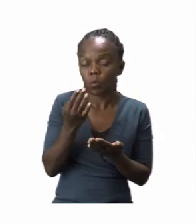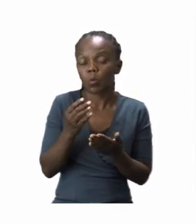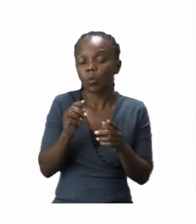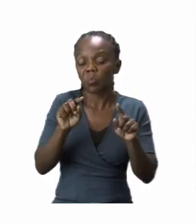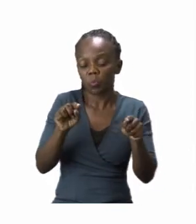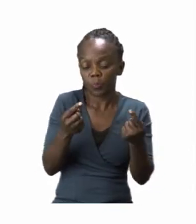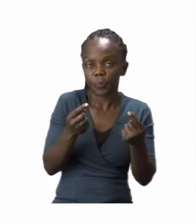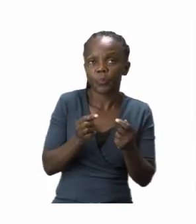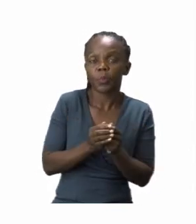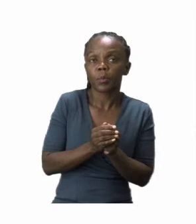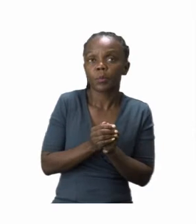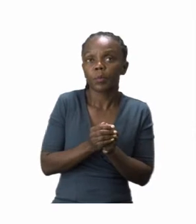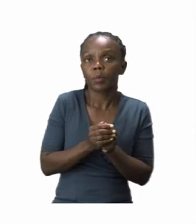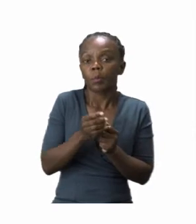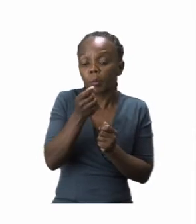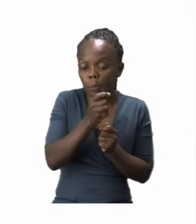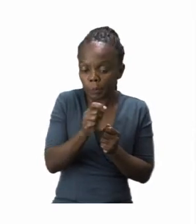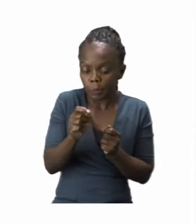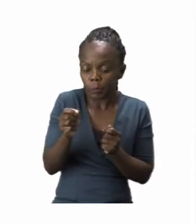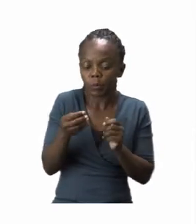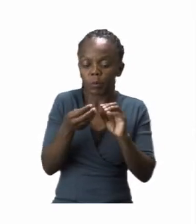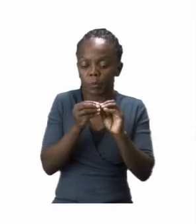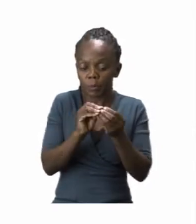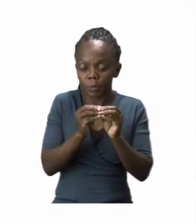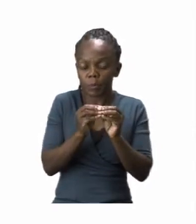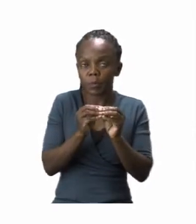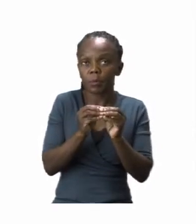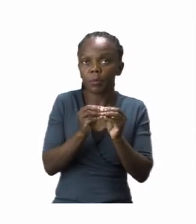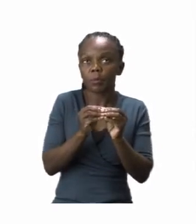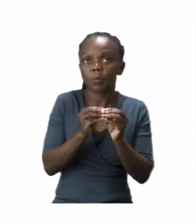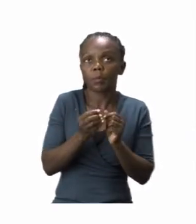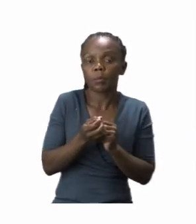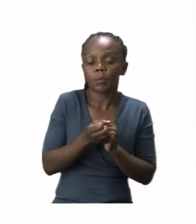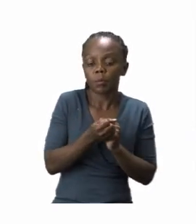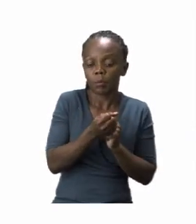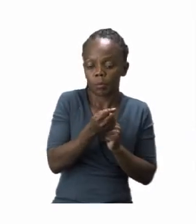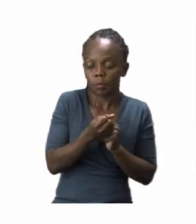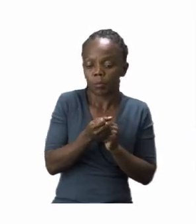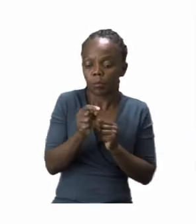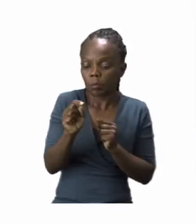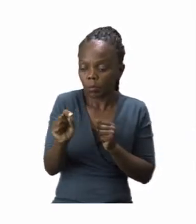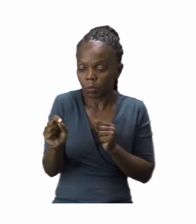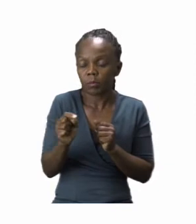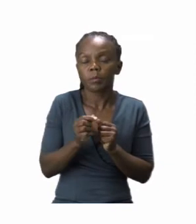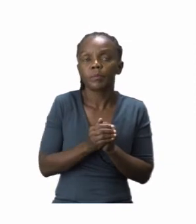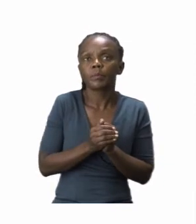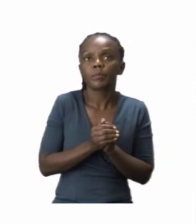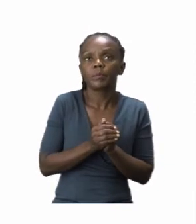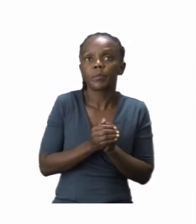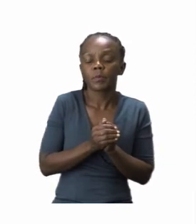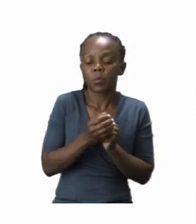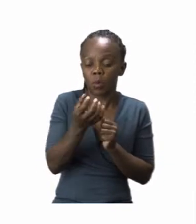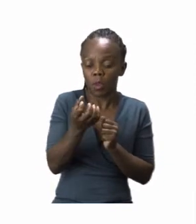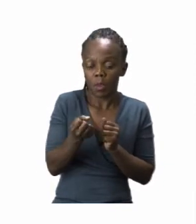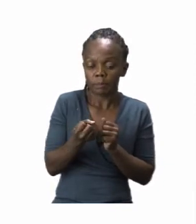and write the numbers that we find of the total sum. So here we have some delicious fruits.